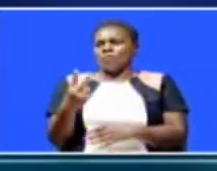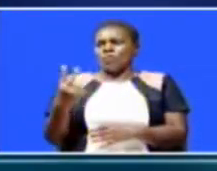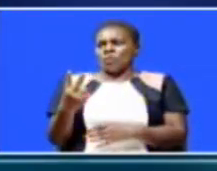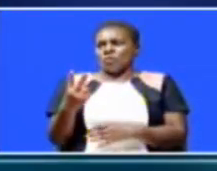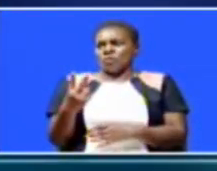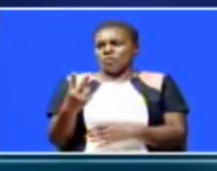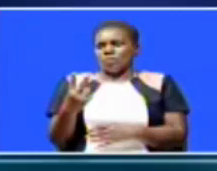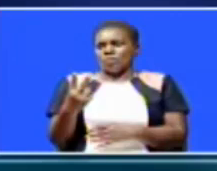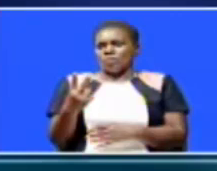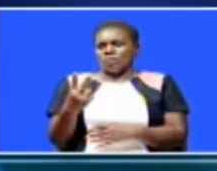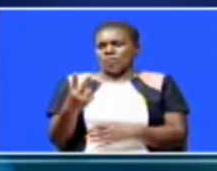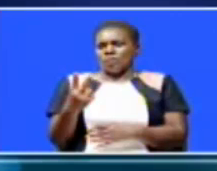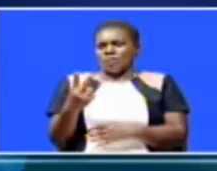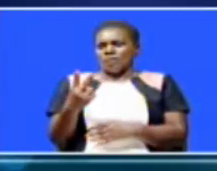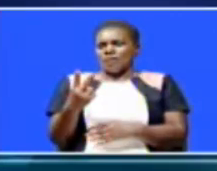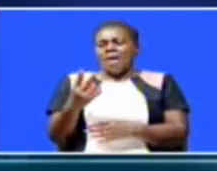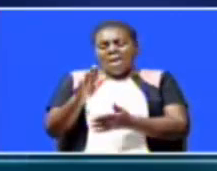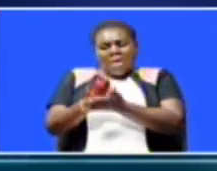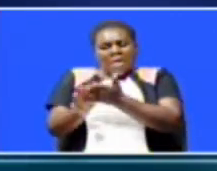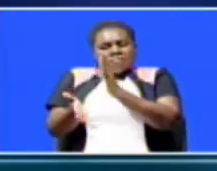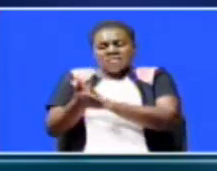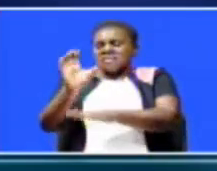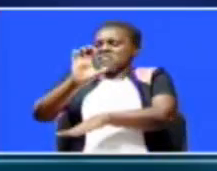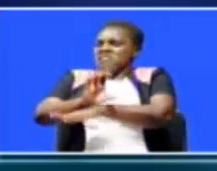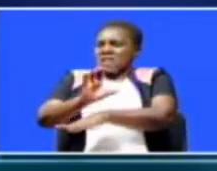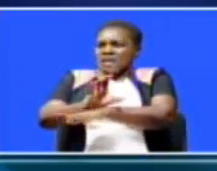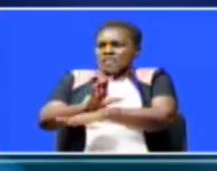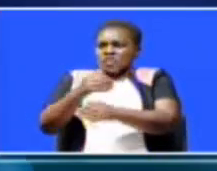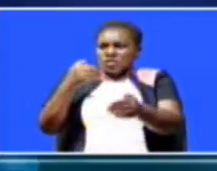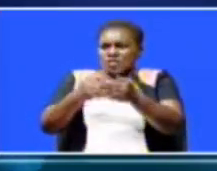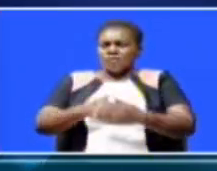their marriage vows in a partially empty church.